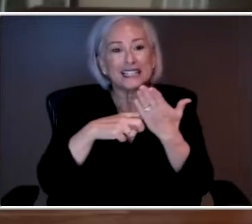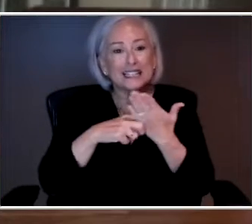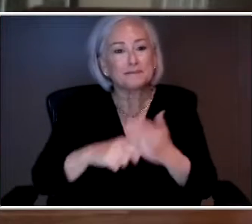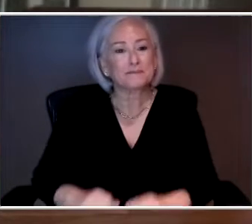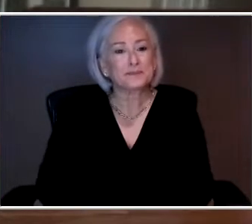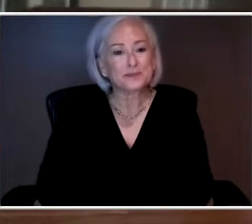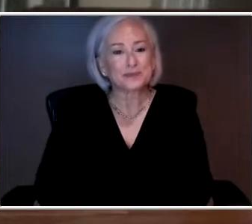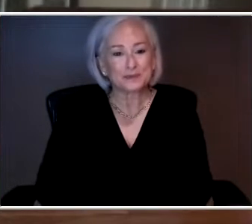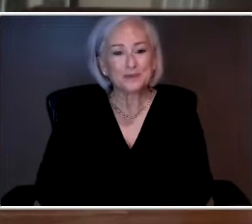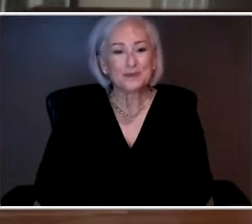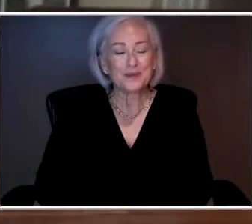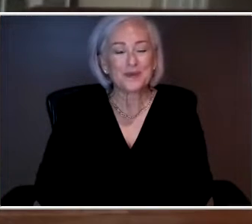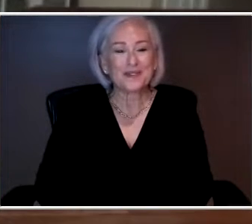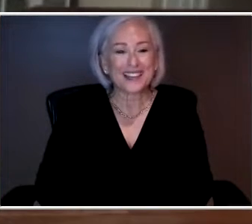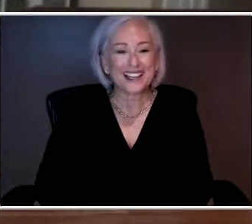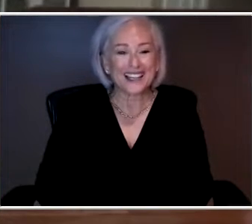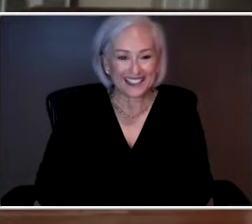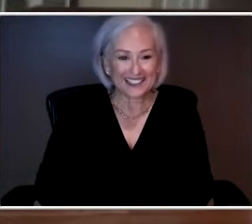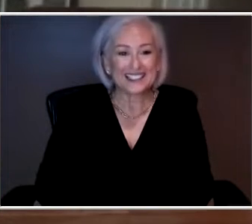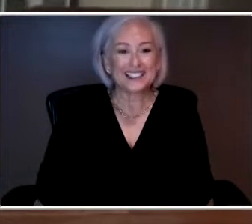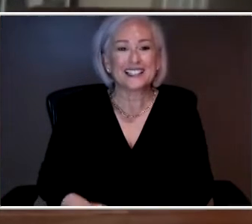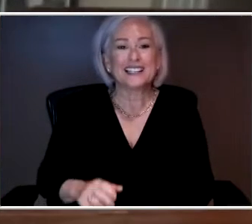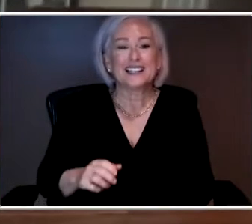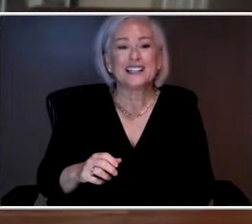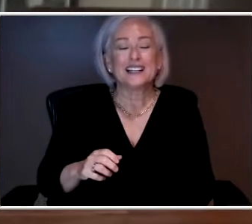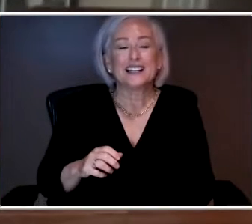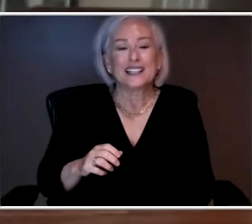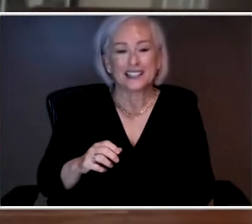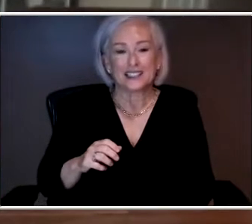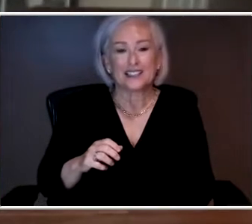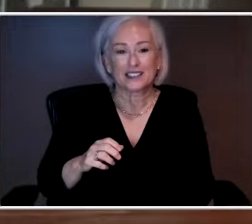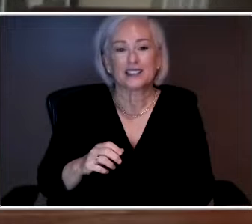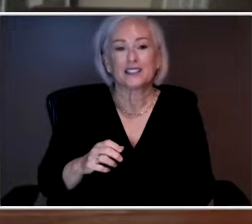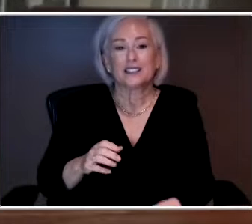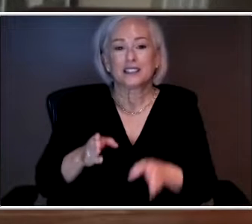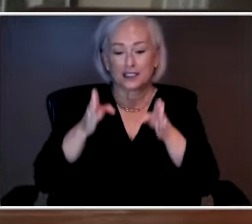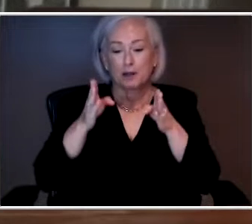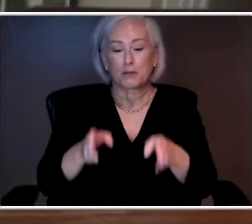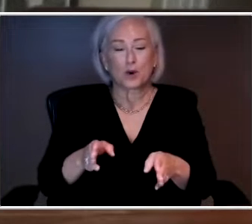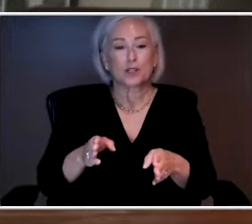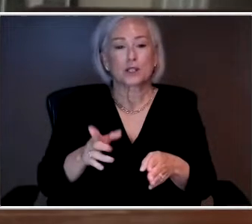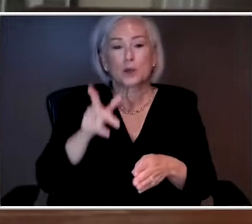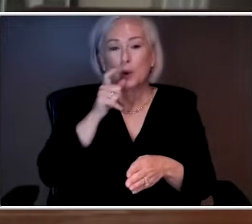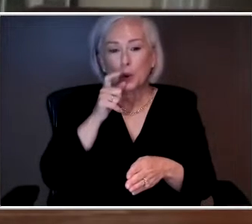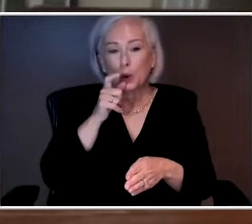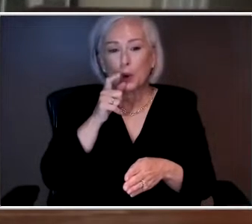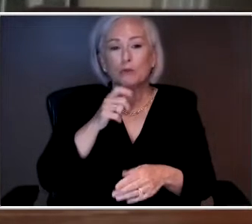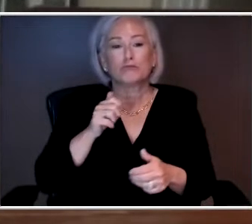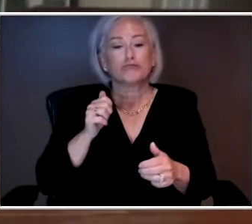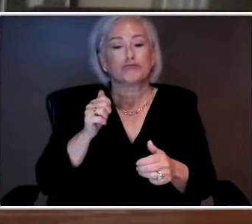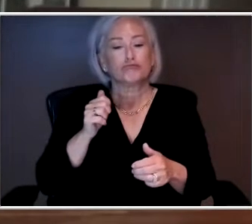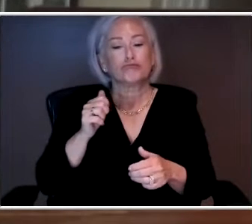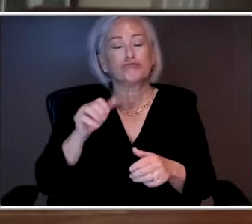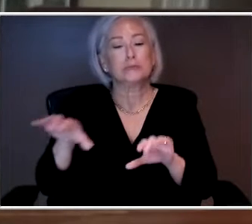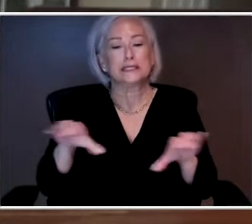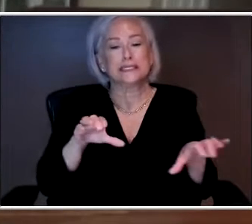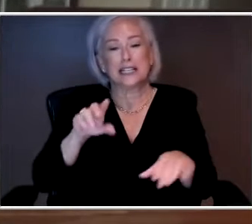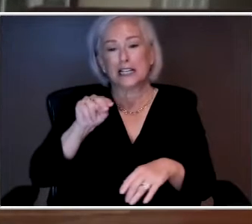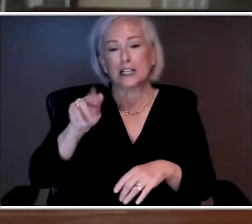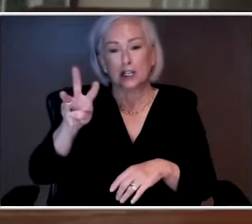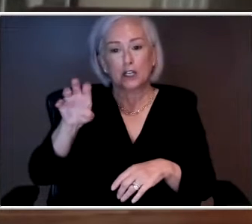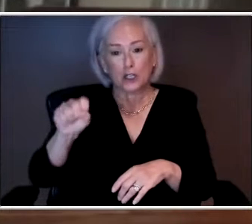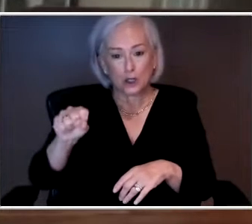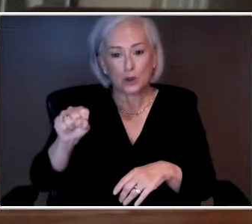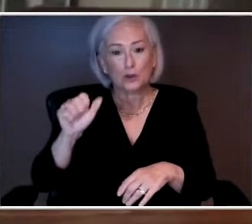One of the coordinators that did the news story reached back out to us and let us know, and then we're shocked